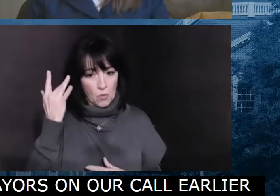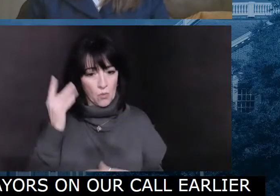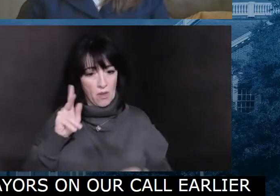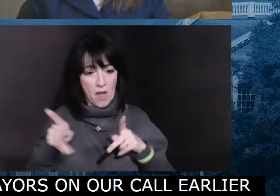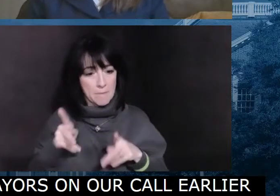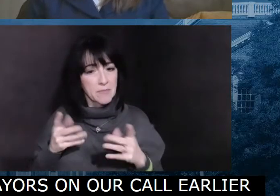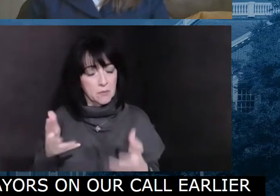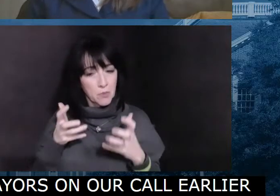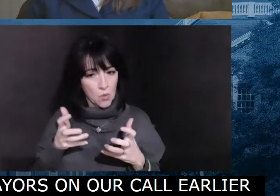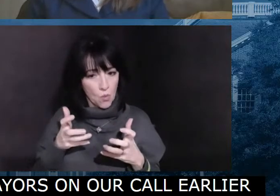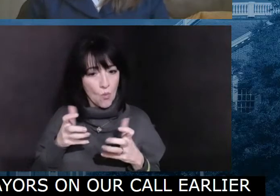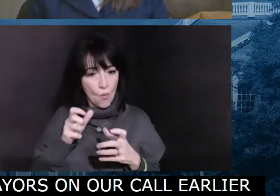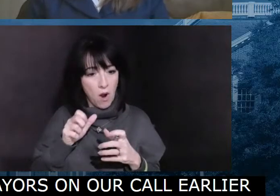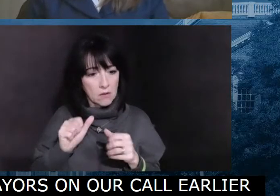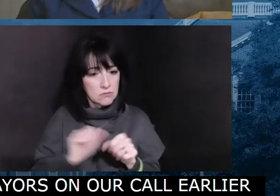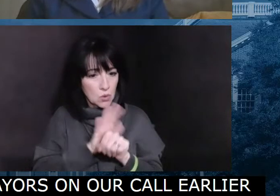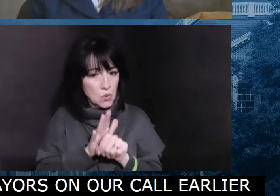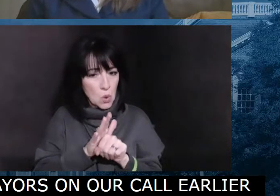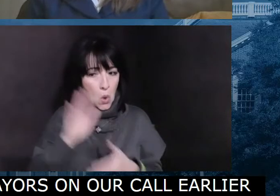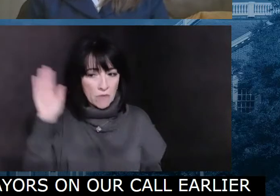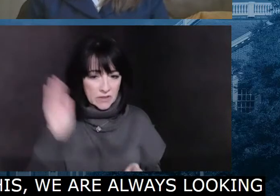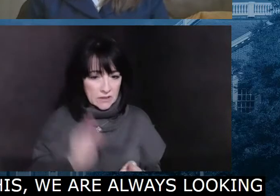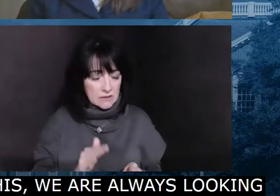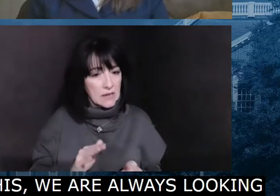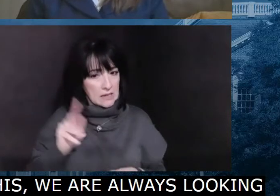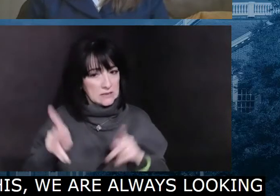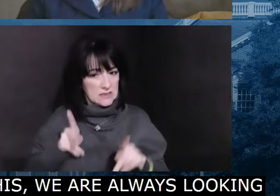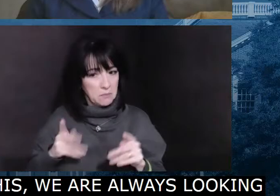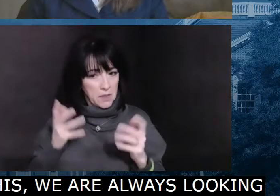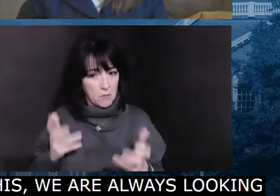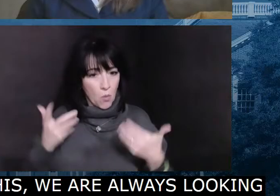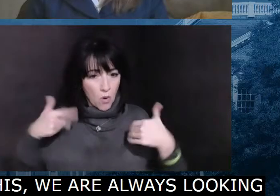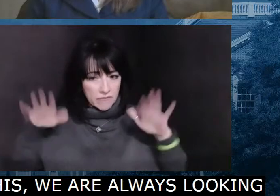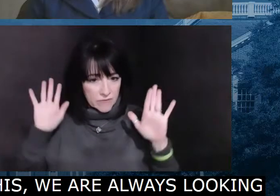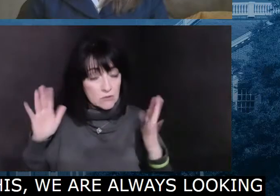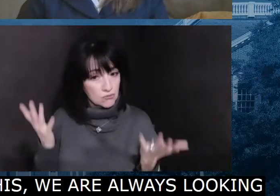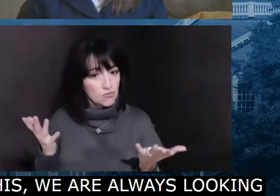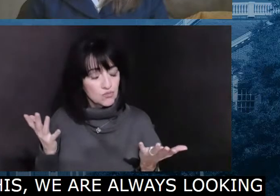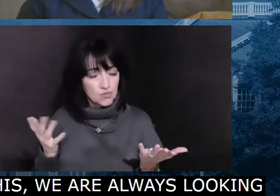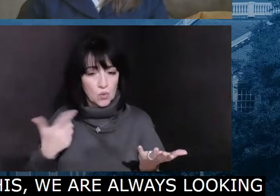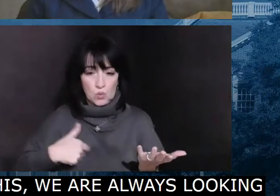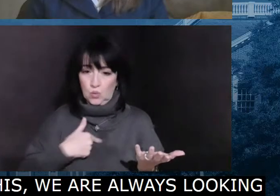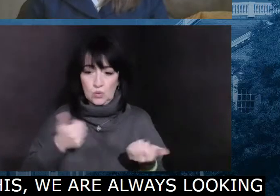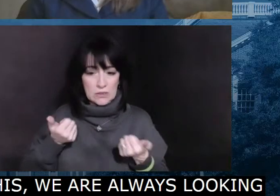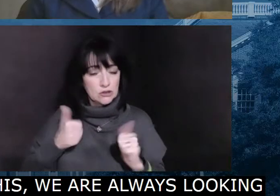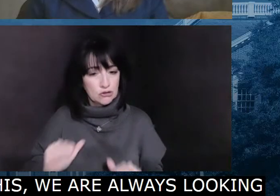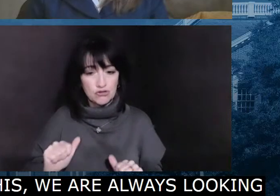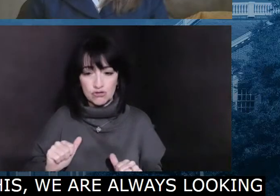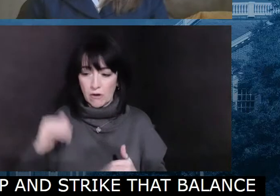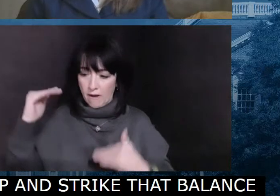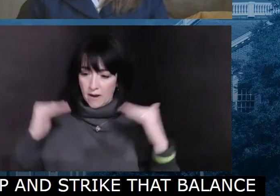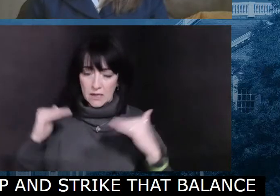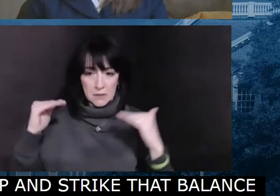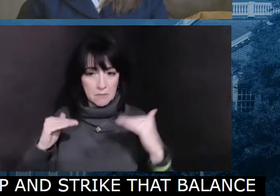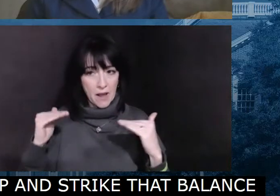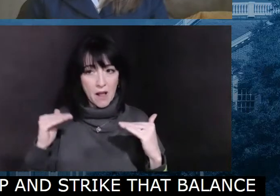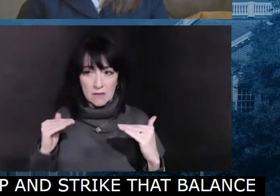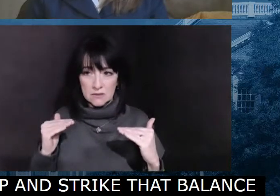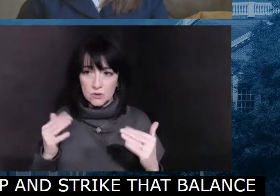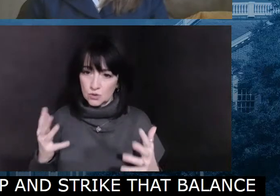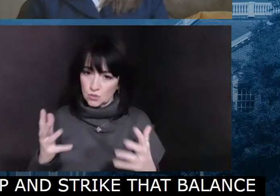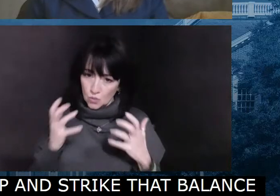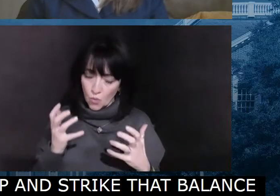We're always trying to strike that balance between a healthy community and a strong economy, and recognizing that a balance has to be